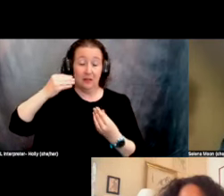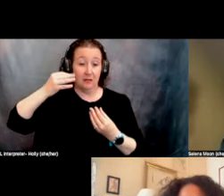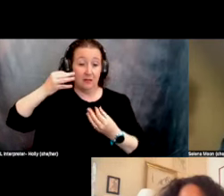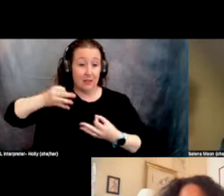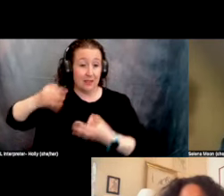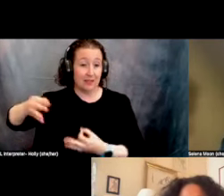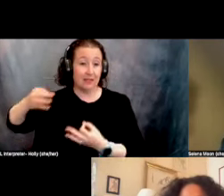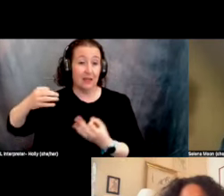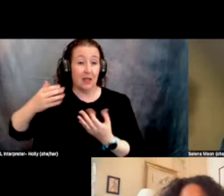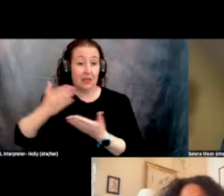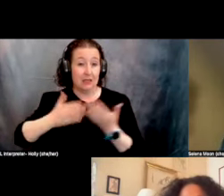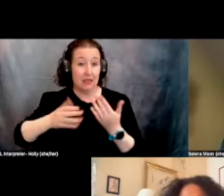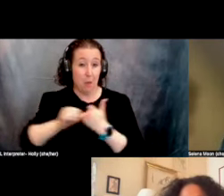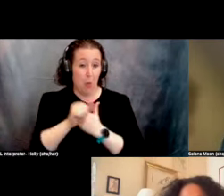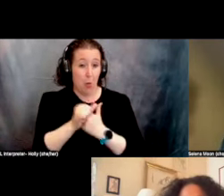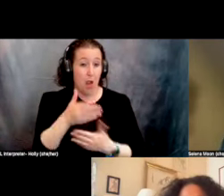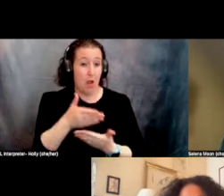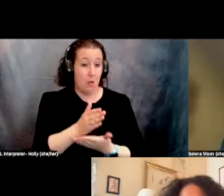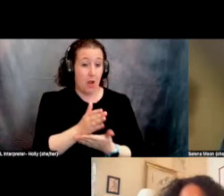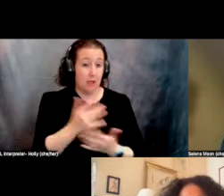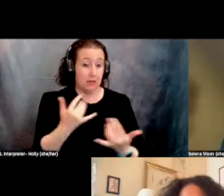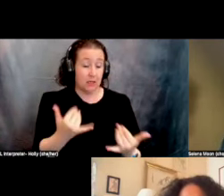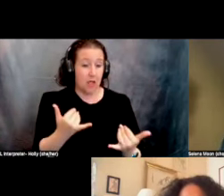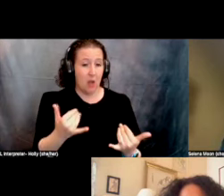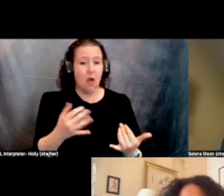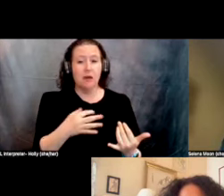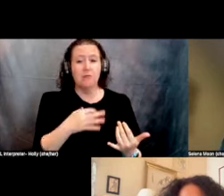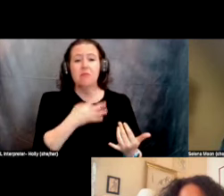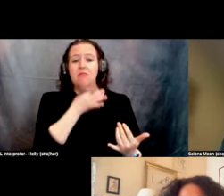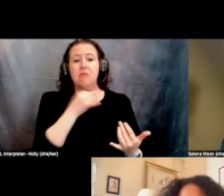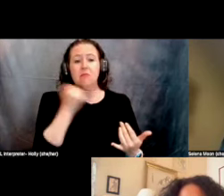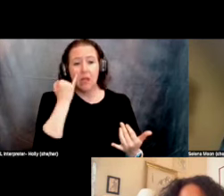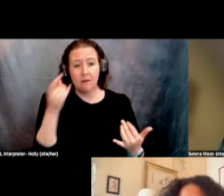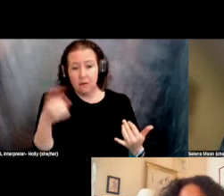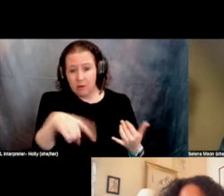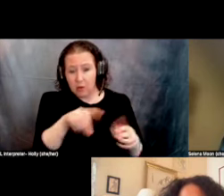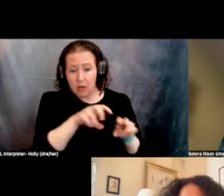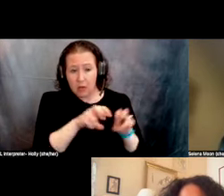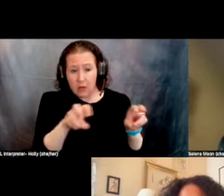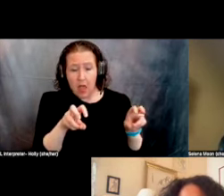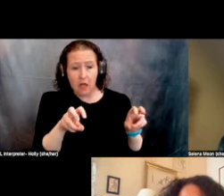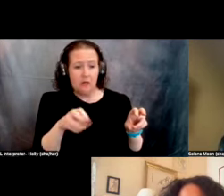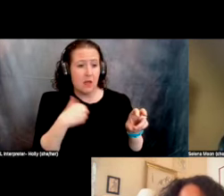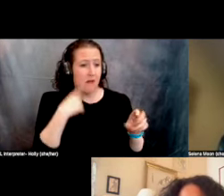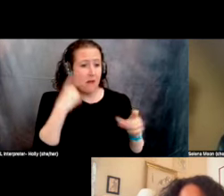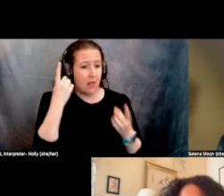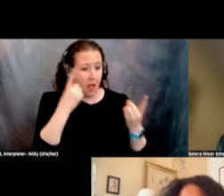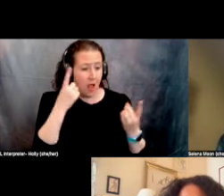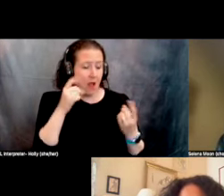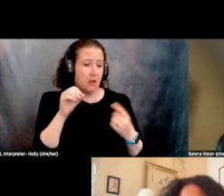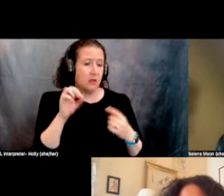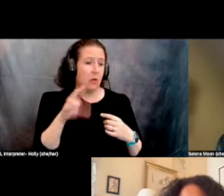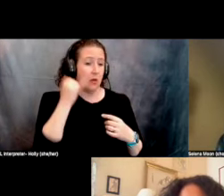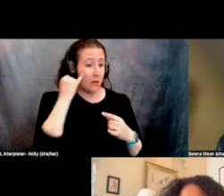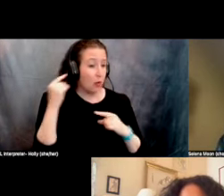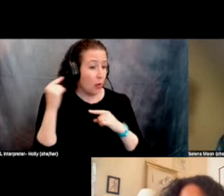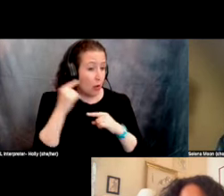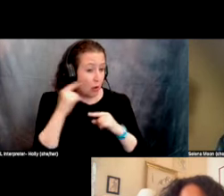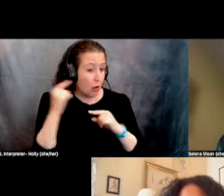enjoy being challenged. So I was wondering if anyone in the panel has any thoughts, or if you've heard anything